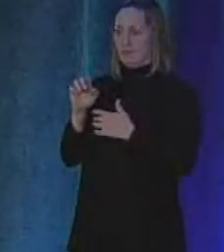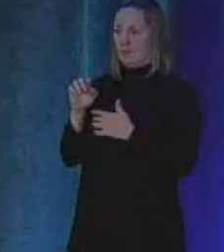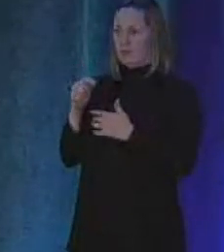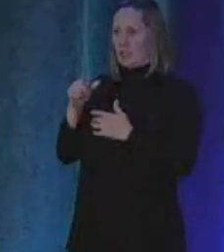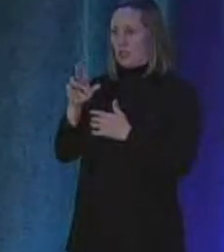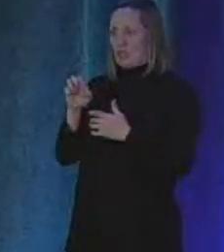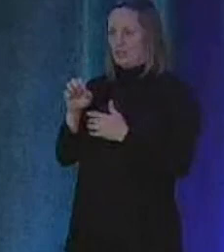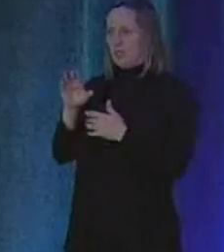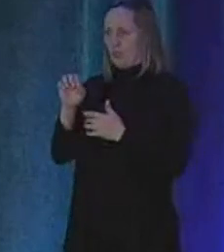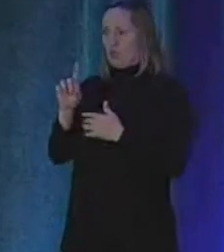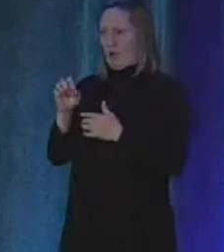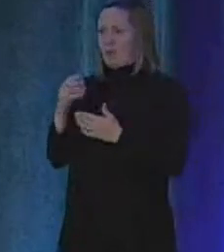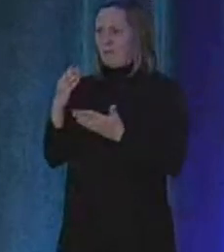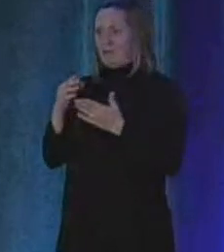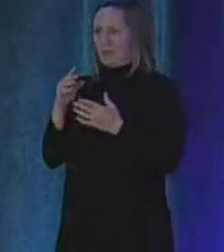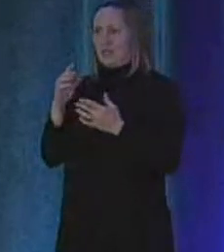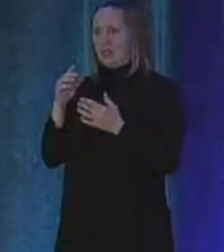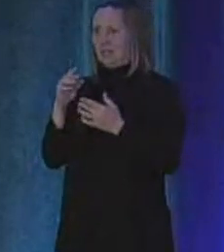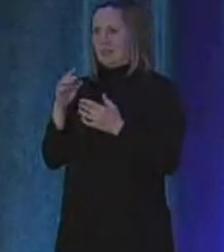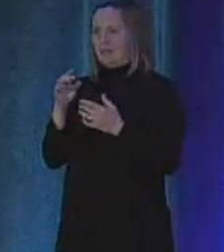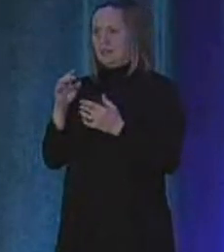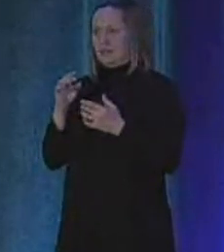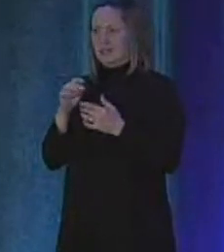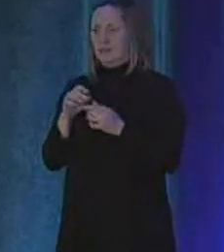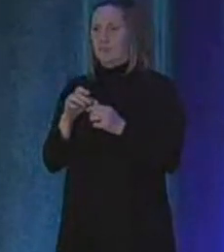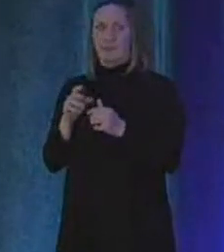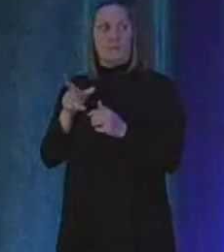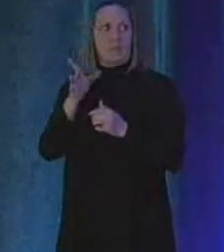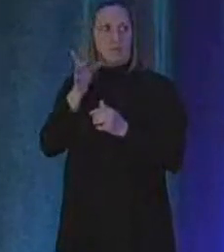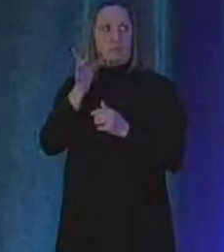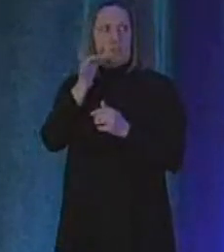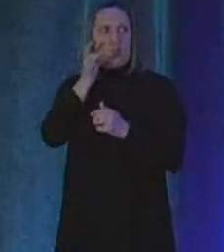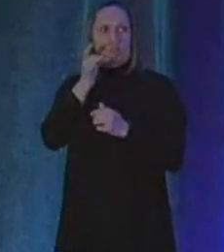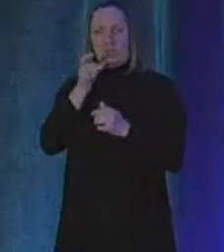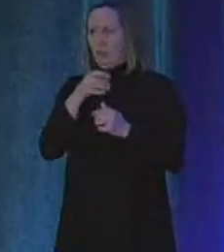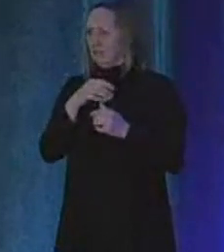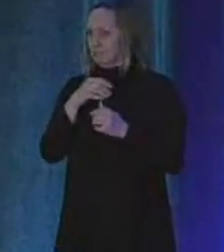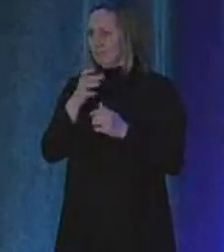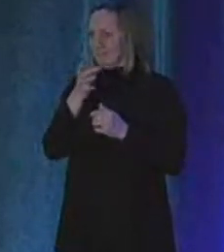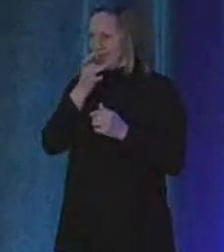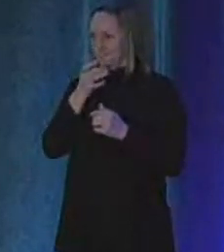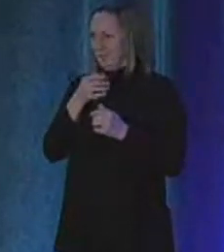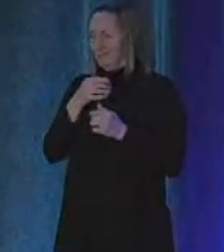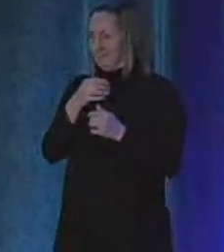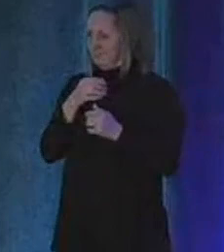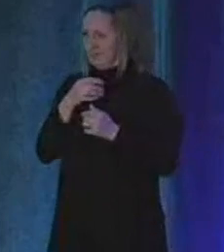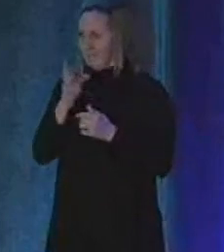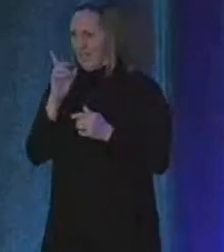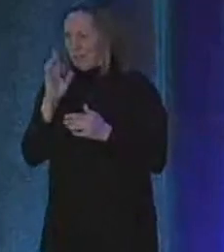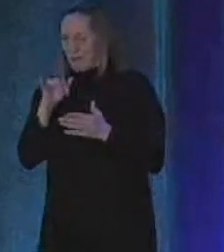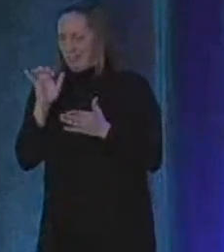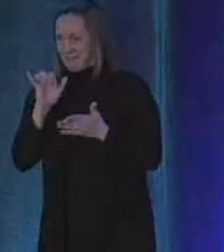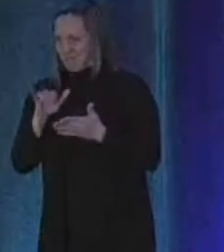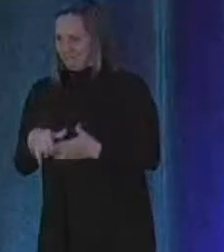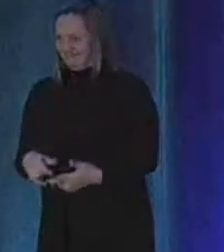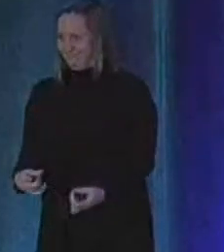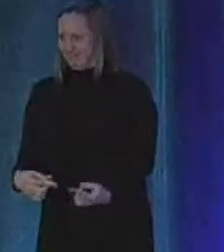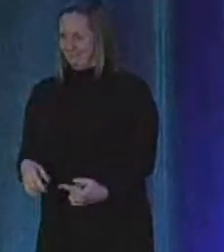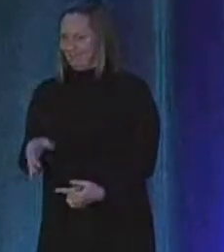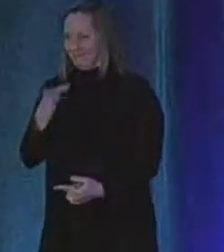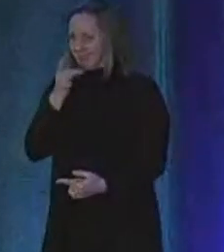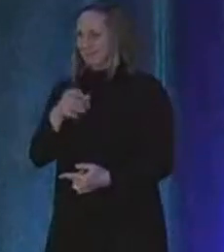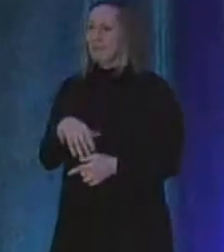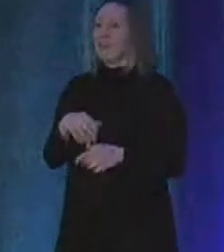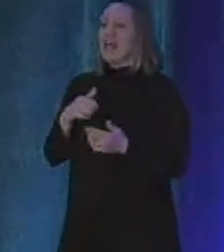be tuning out on this part, and I was guilty of this. I didn't really take this seriously for a long time, but this is now my favorite part of this